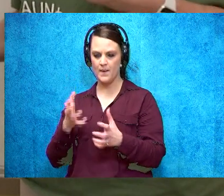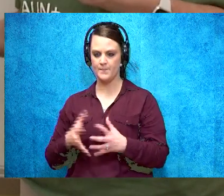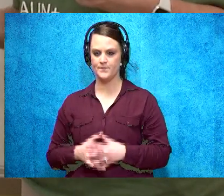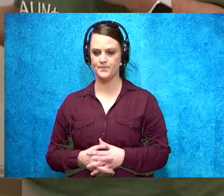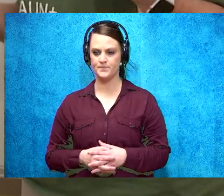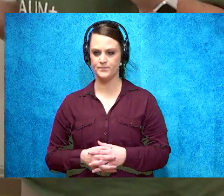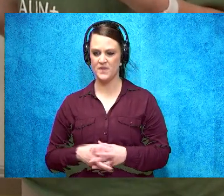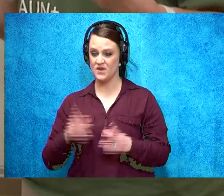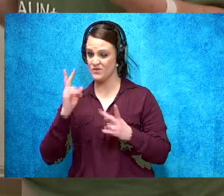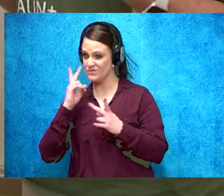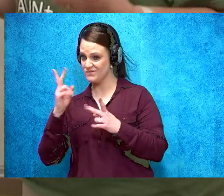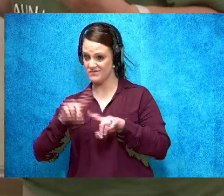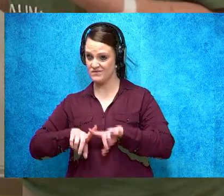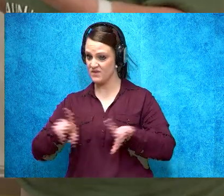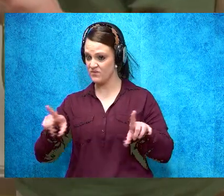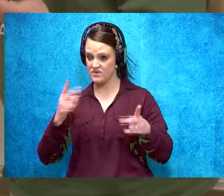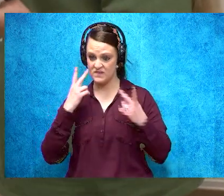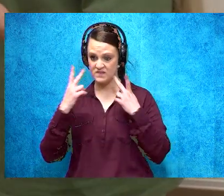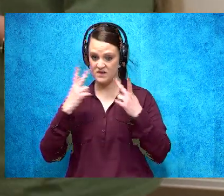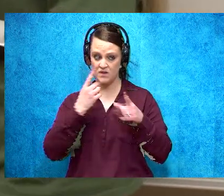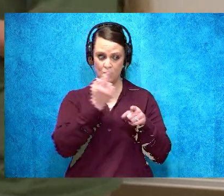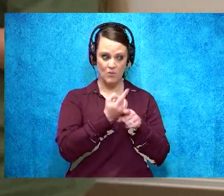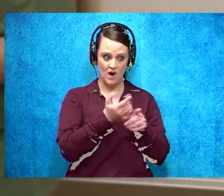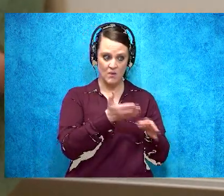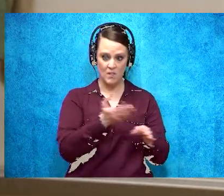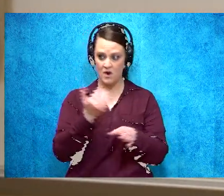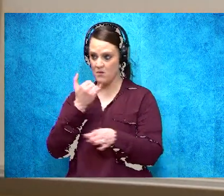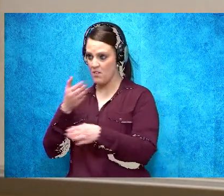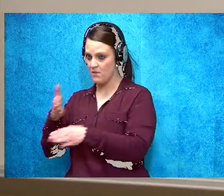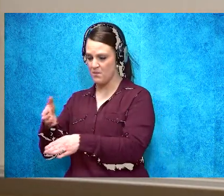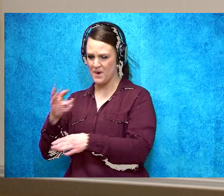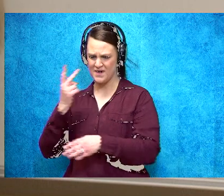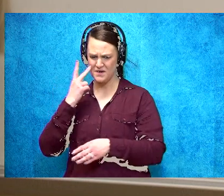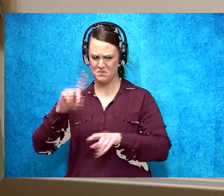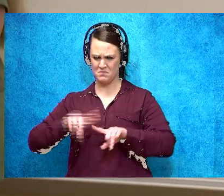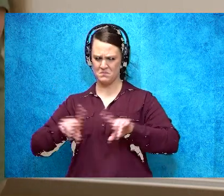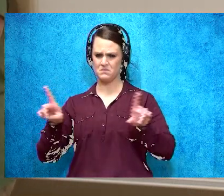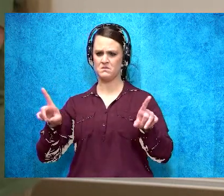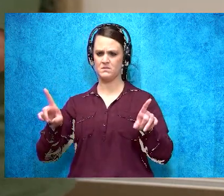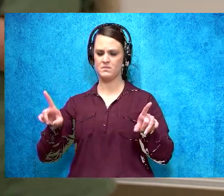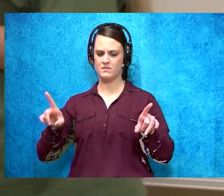the difference? And do you see how closely you need to follow